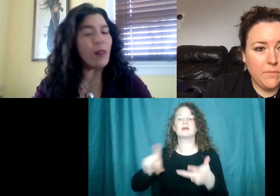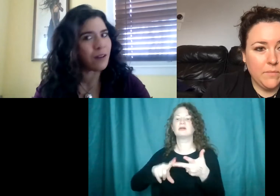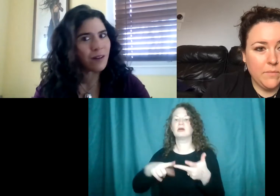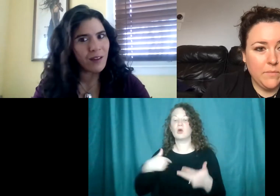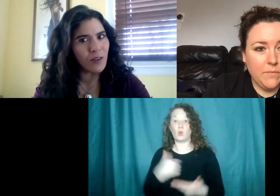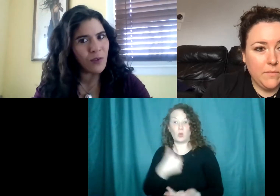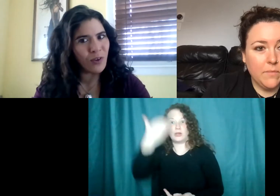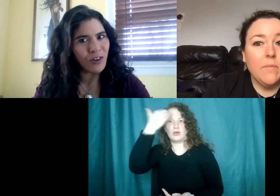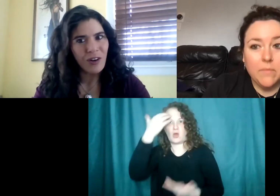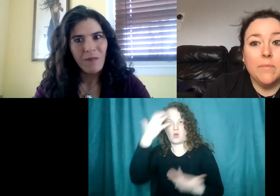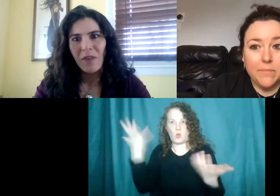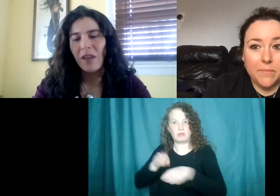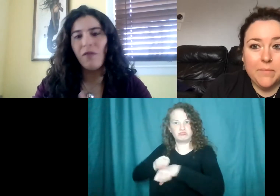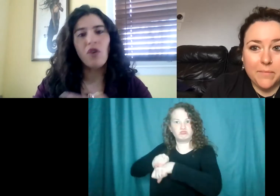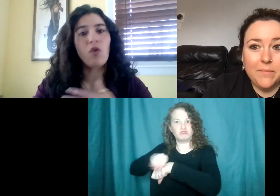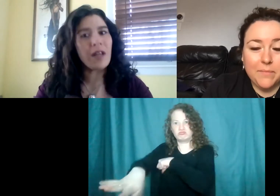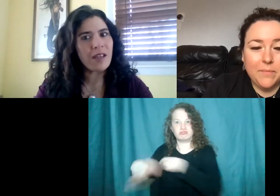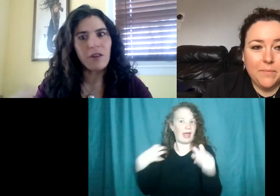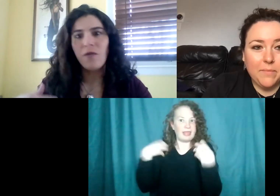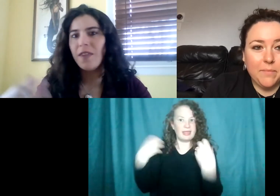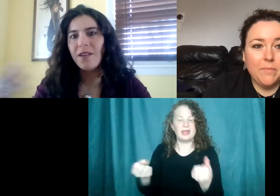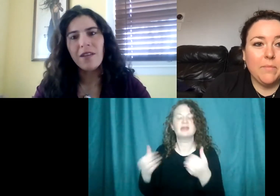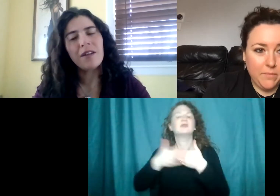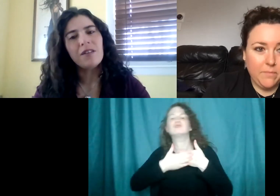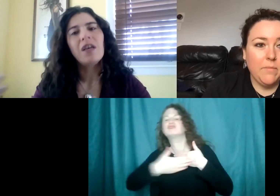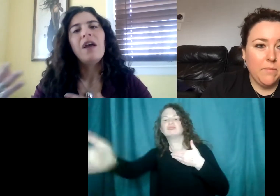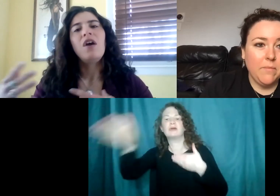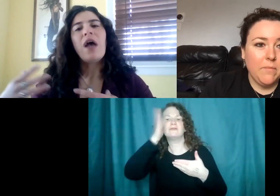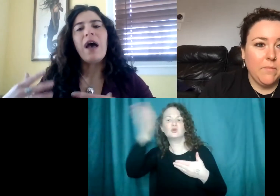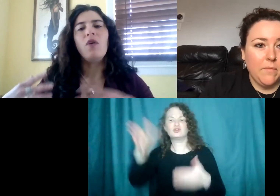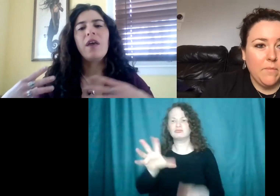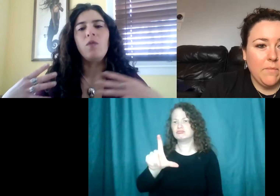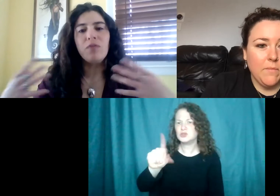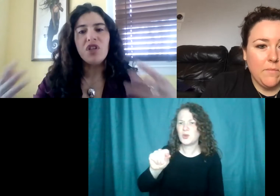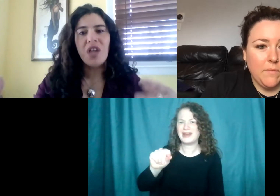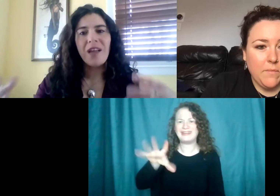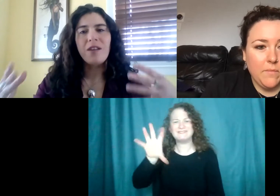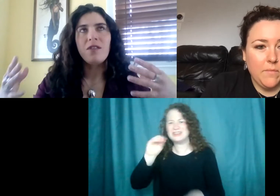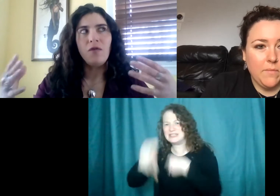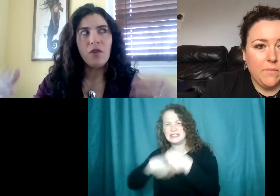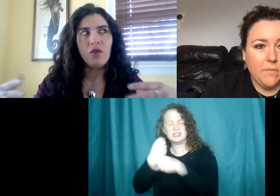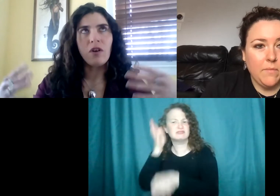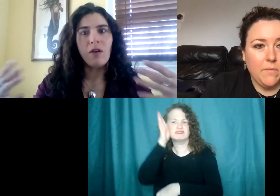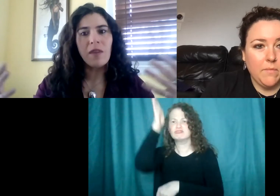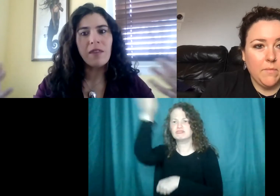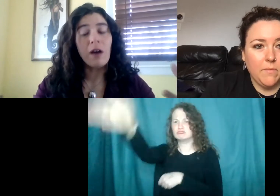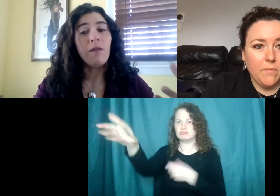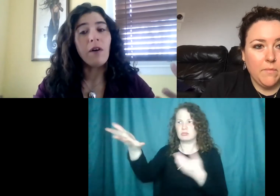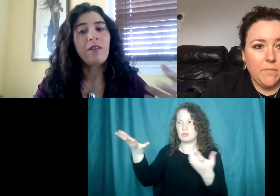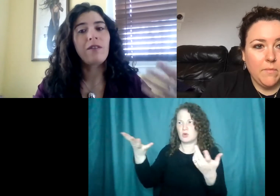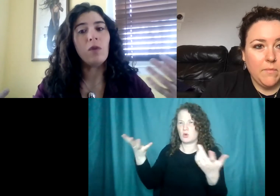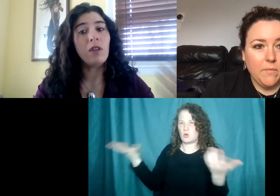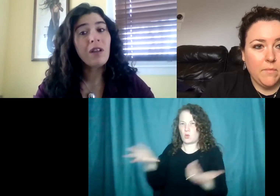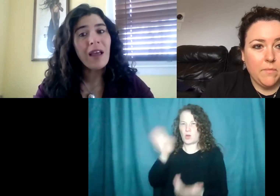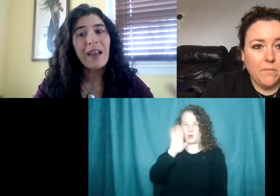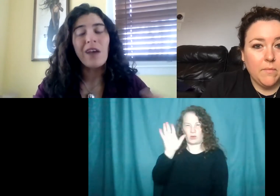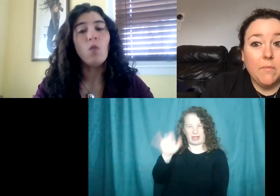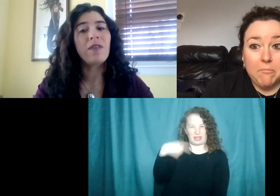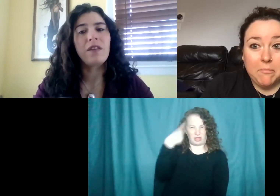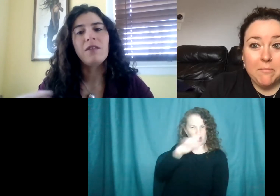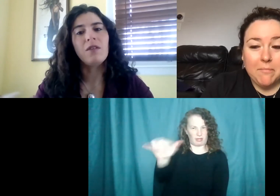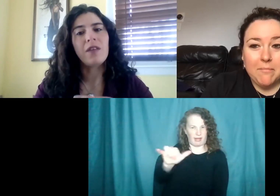What will it look like in the future? Give it 20 years, 50 years. How can we project the future of what the kelp forests will look